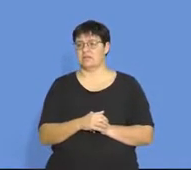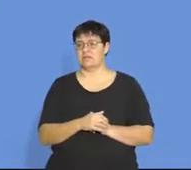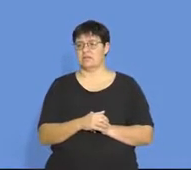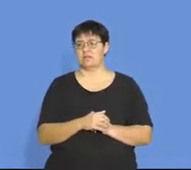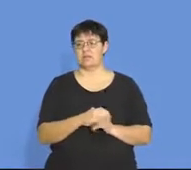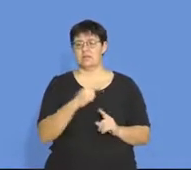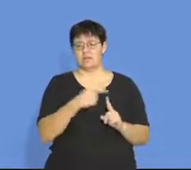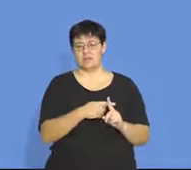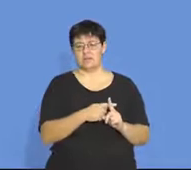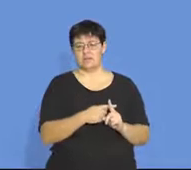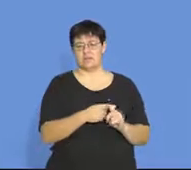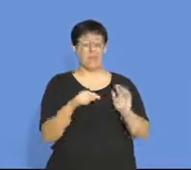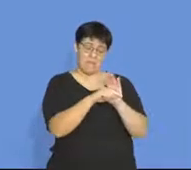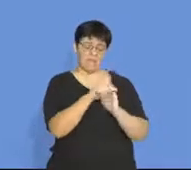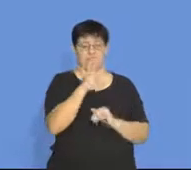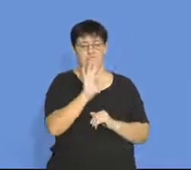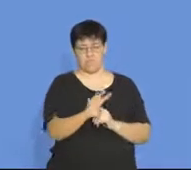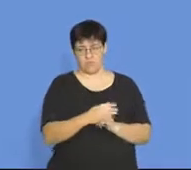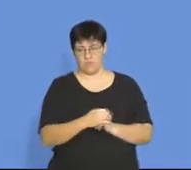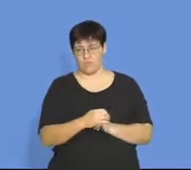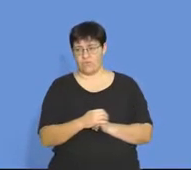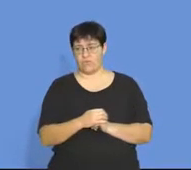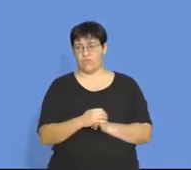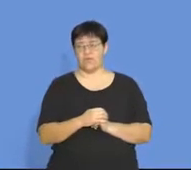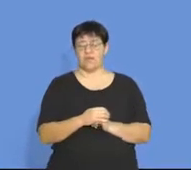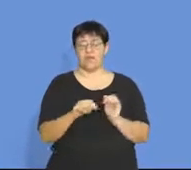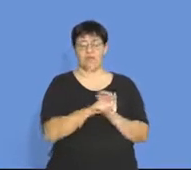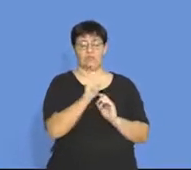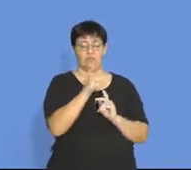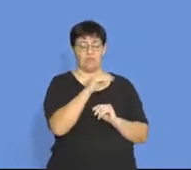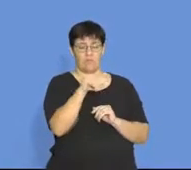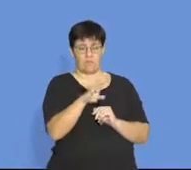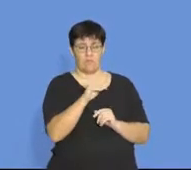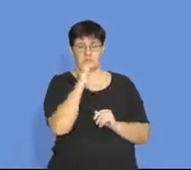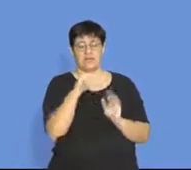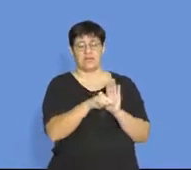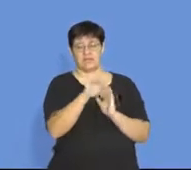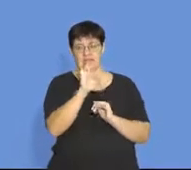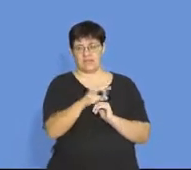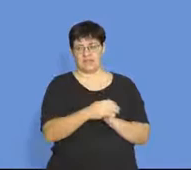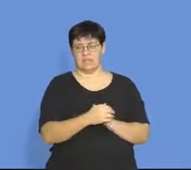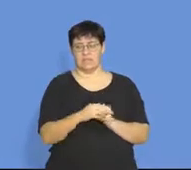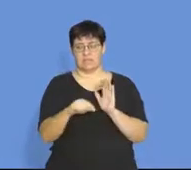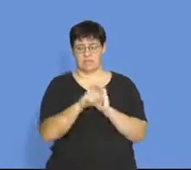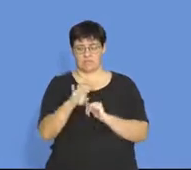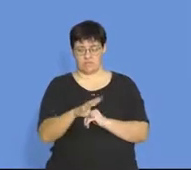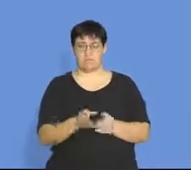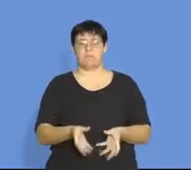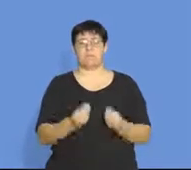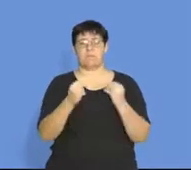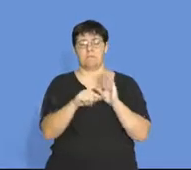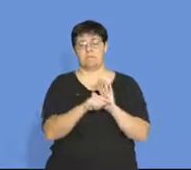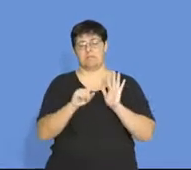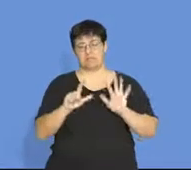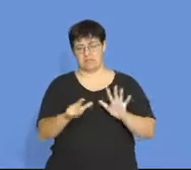step. Negative 12 over 4 minus 4. The negative 12 over 4 will give me negative 3